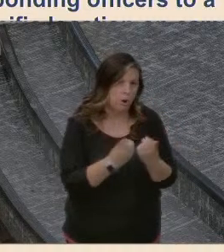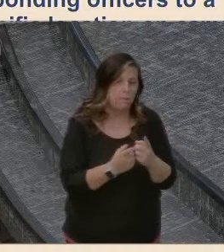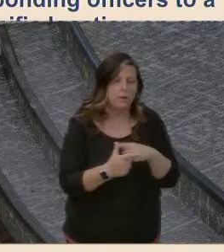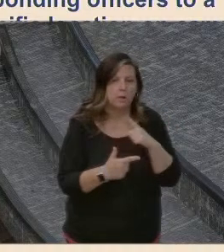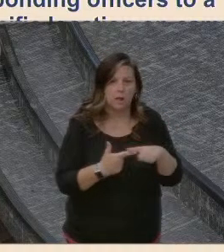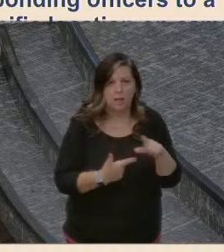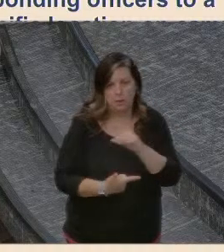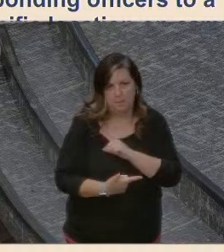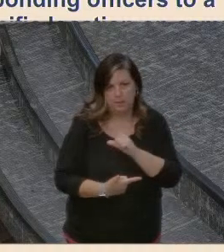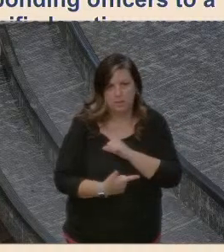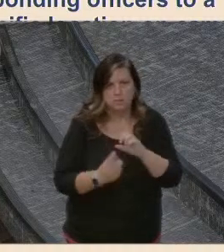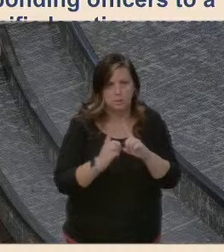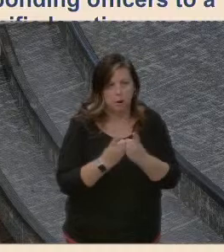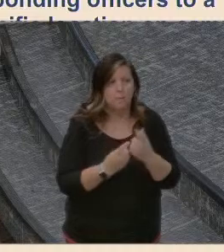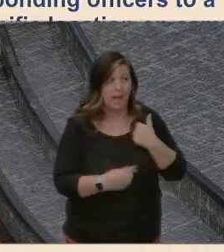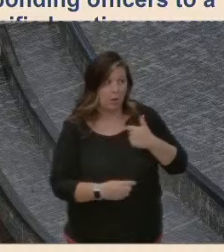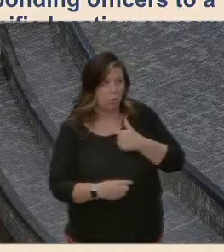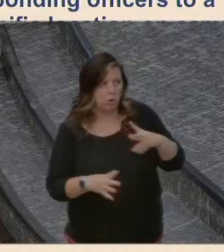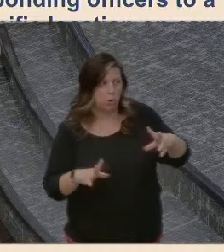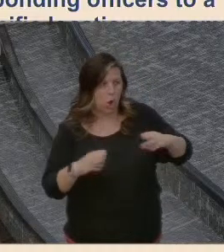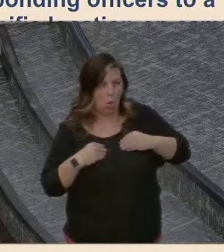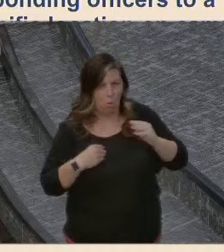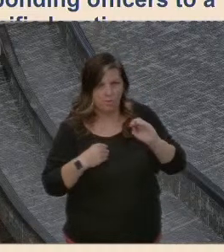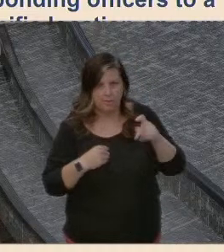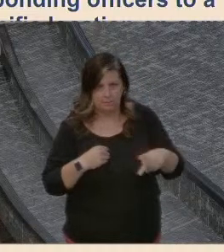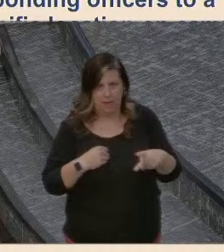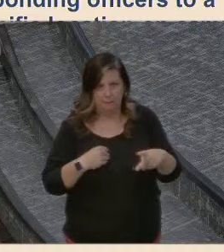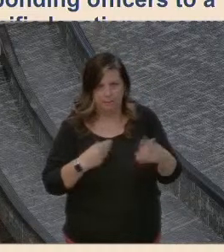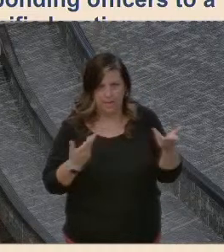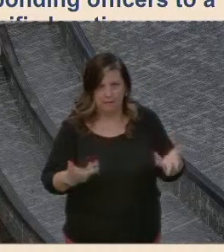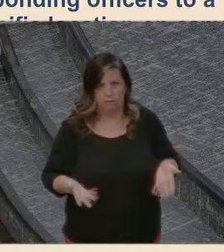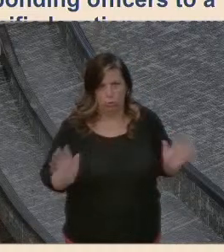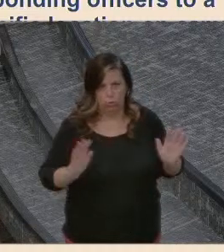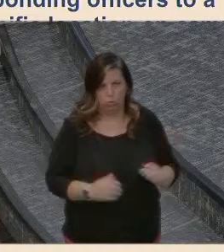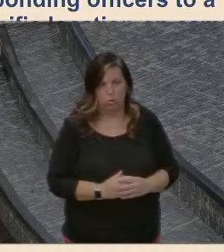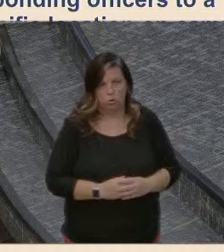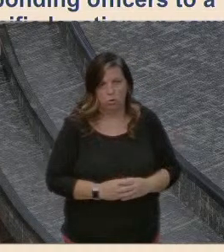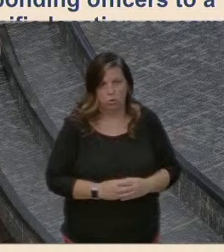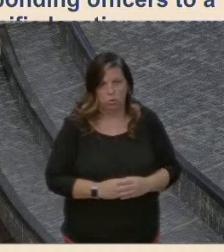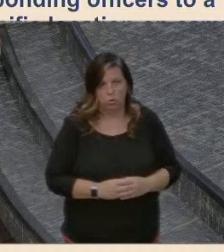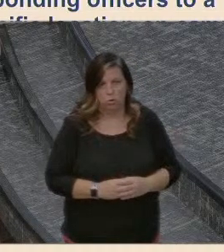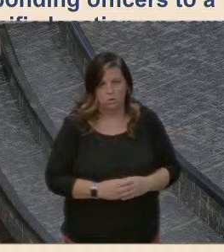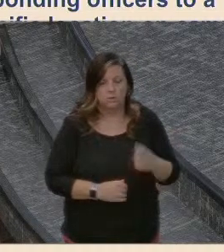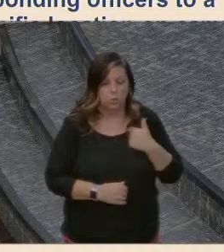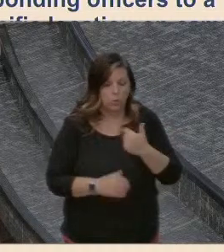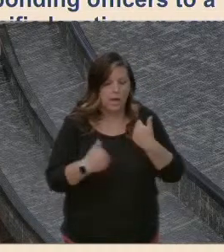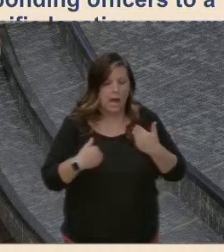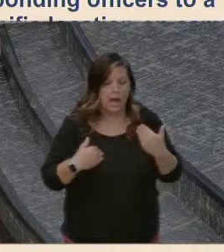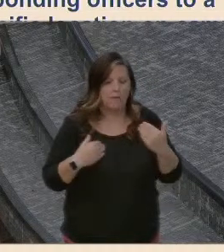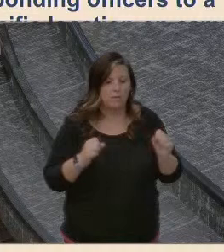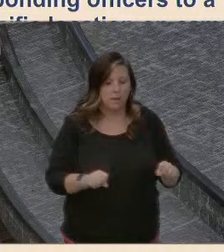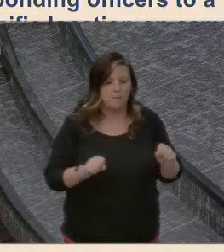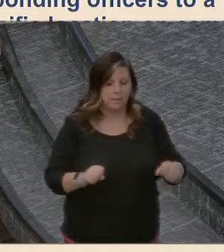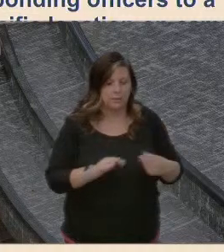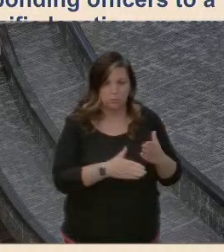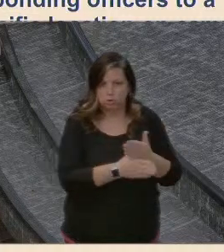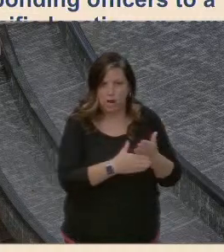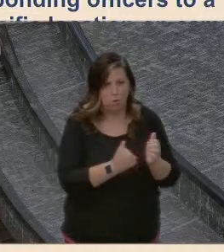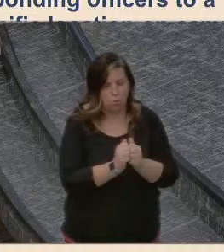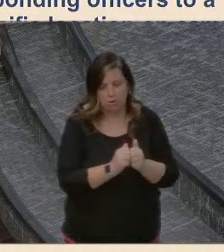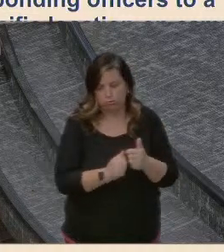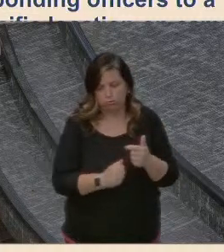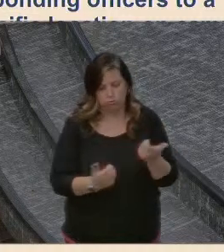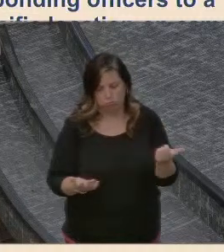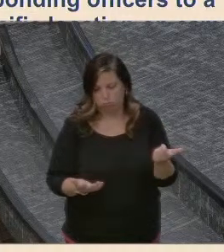and we would actually own these maps when it's said and done. And so we have the ability then to share it with whomever,